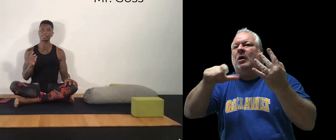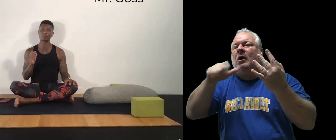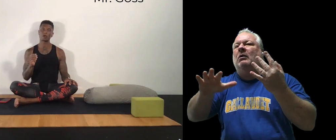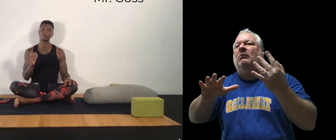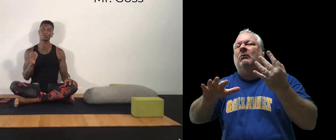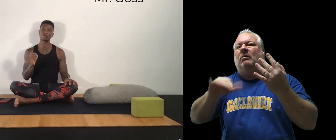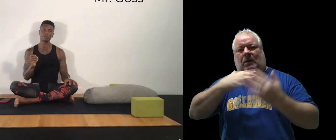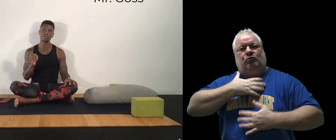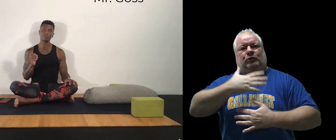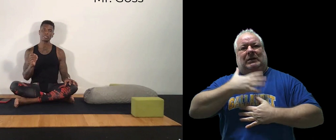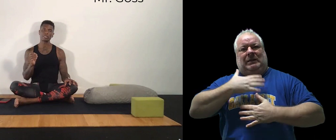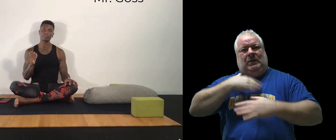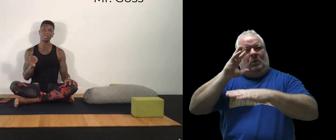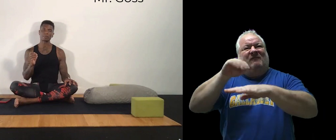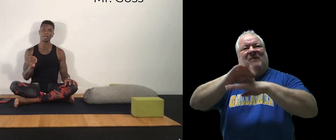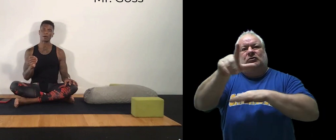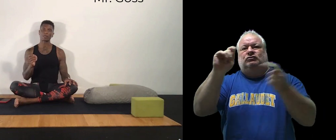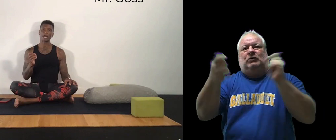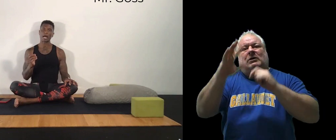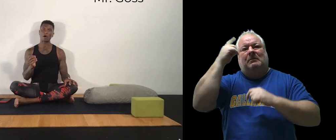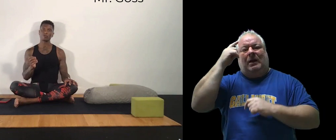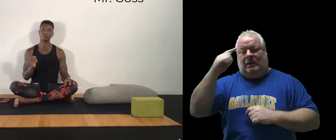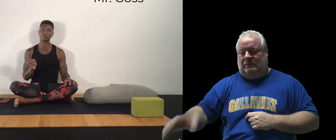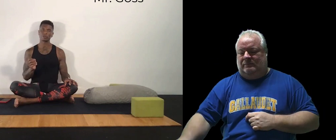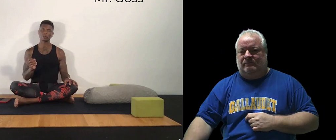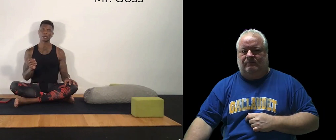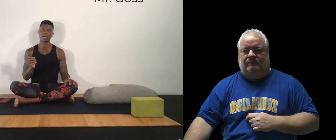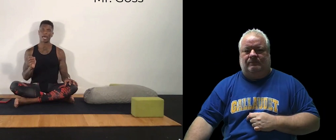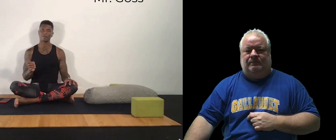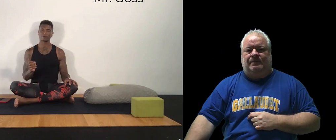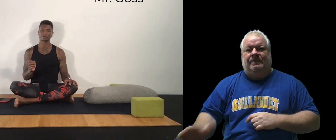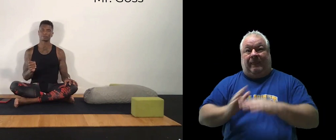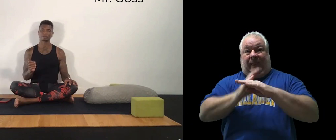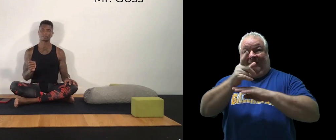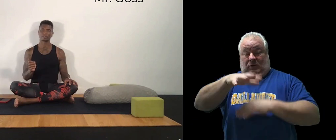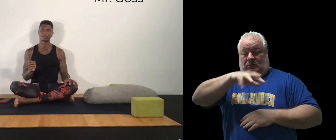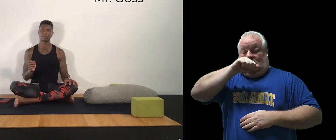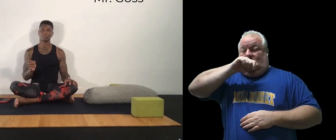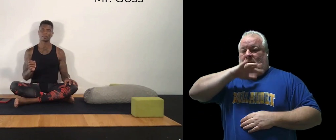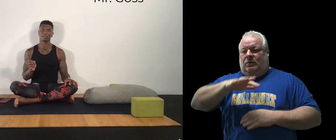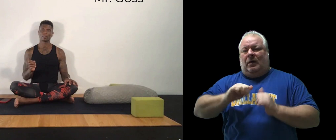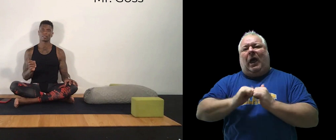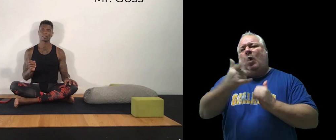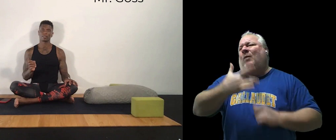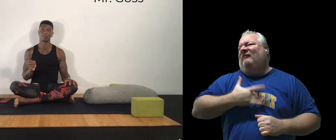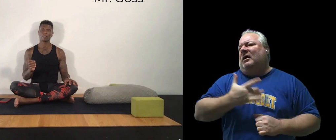do that. And then I want you to really think about how you feel after.